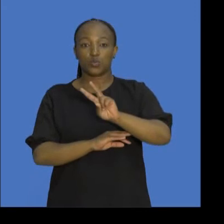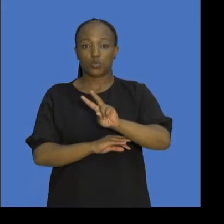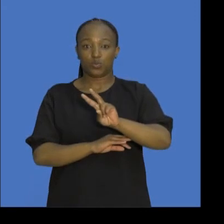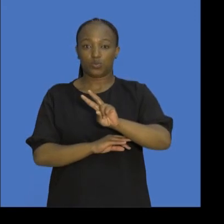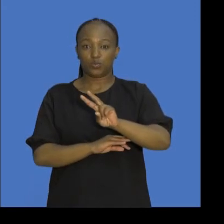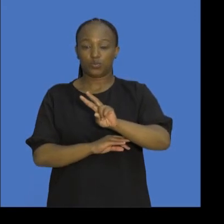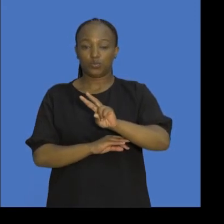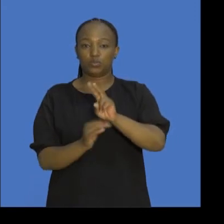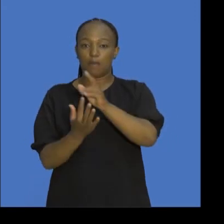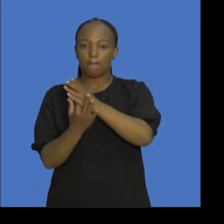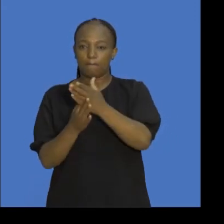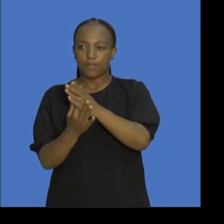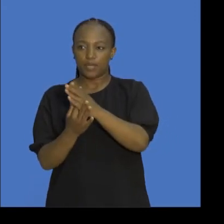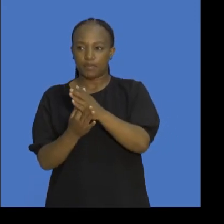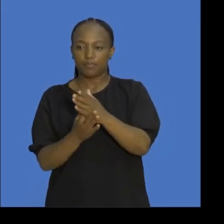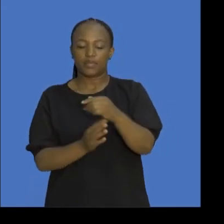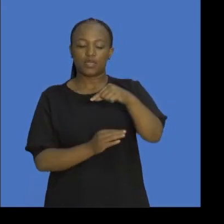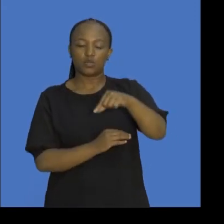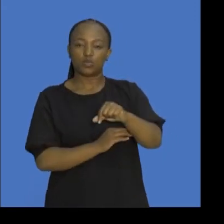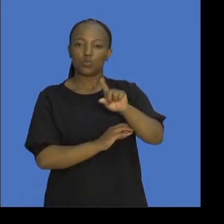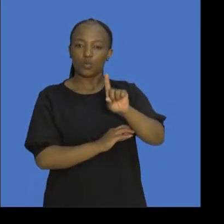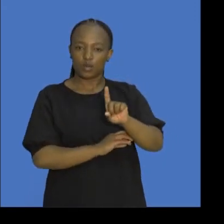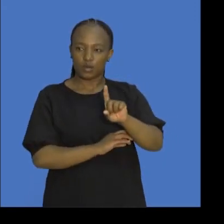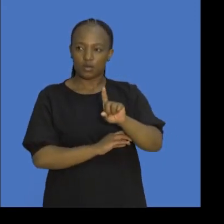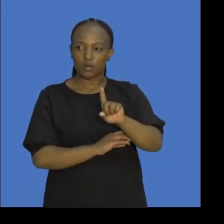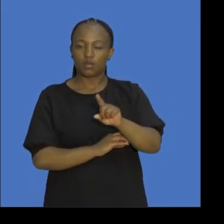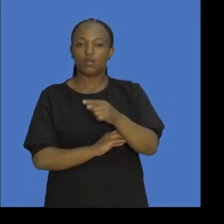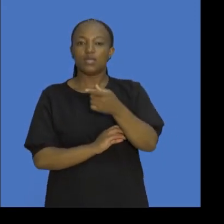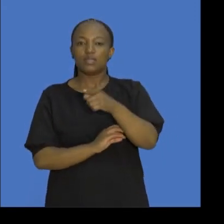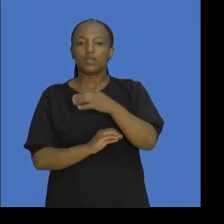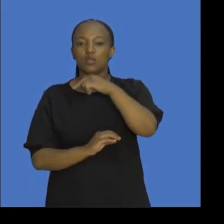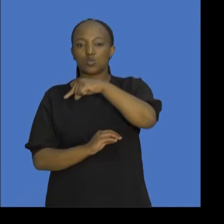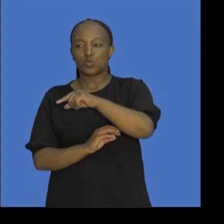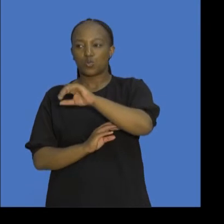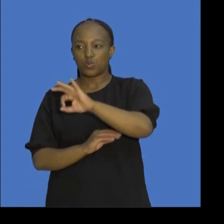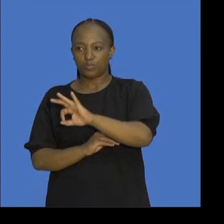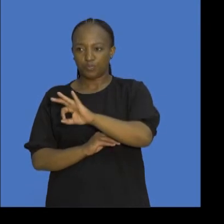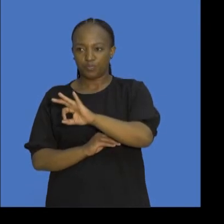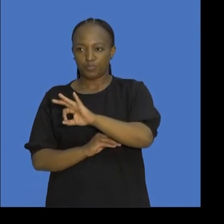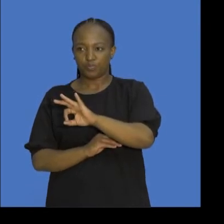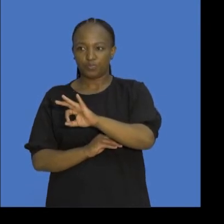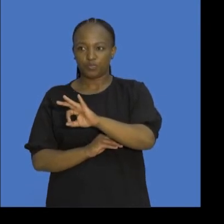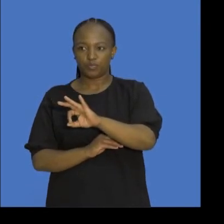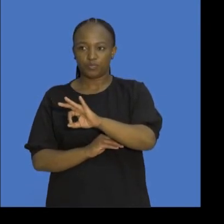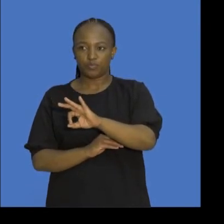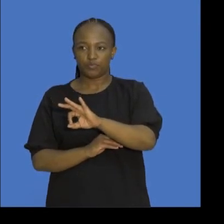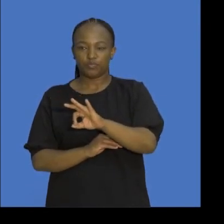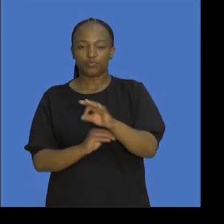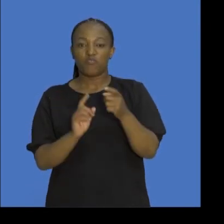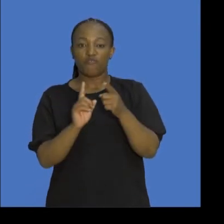Q2 there, which is our median. We're going to have our Q1 there. We're going to have our Q3